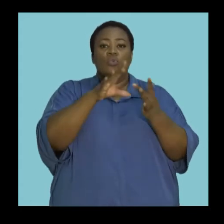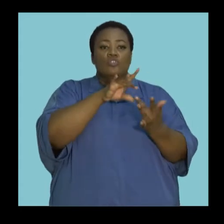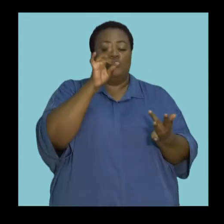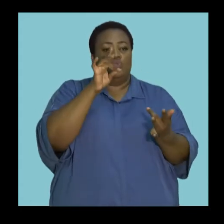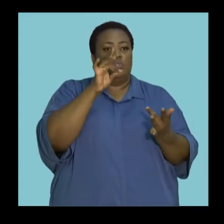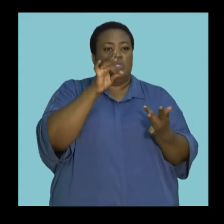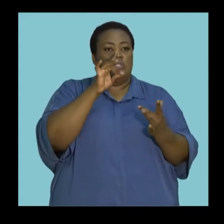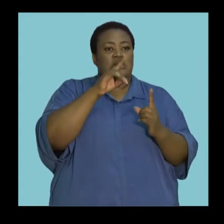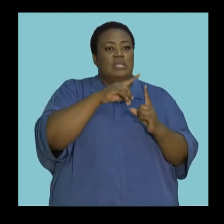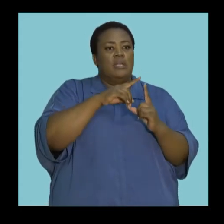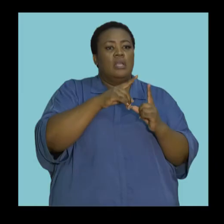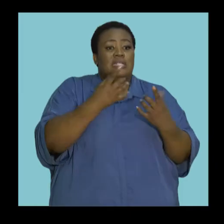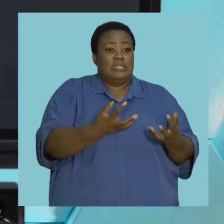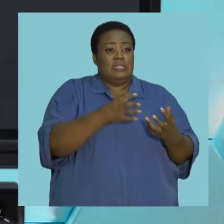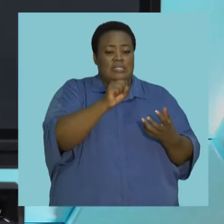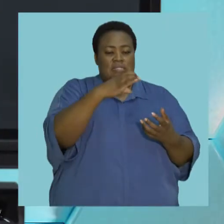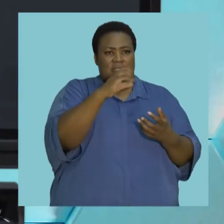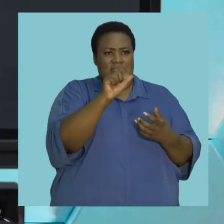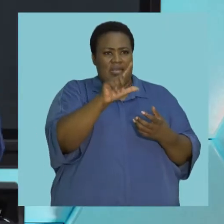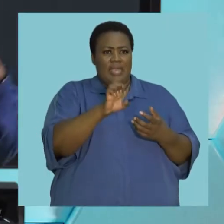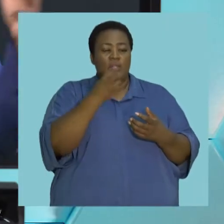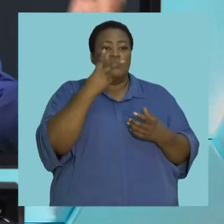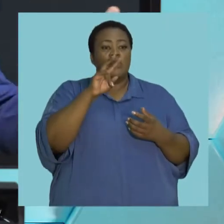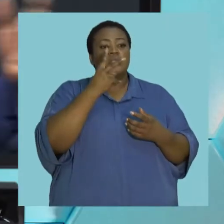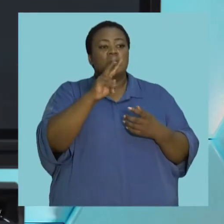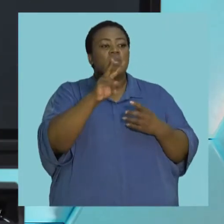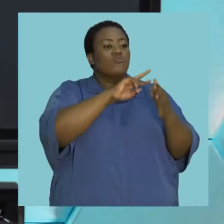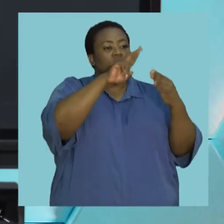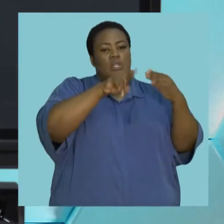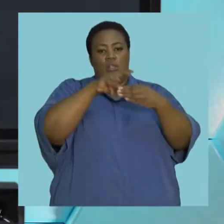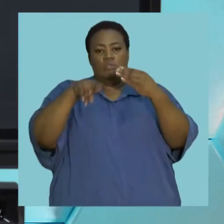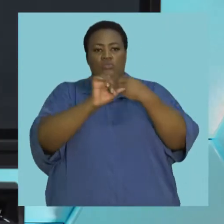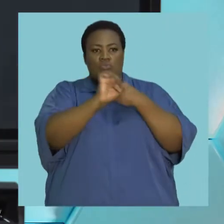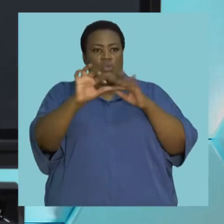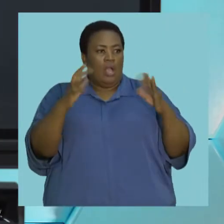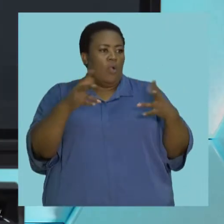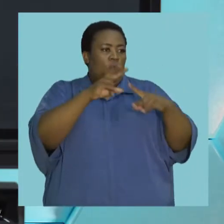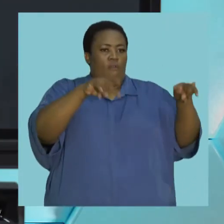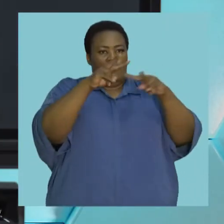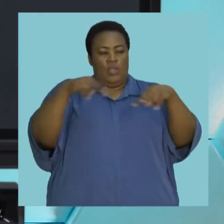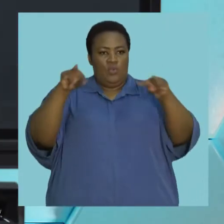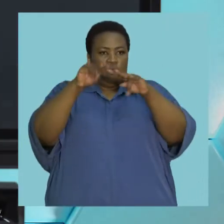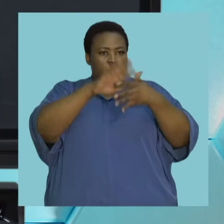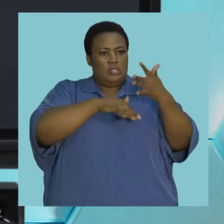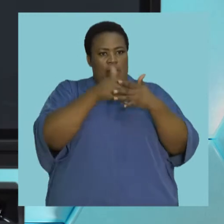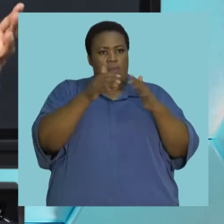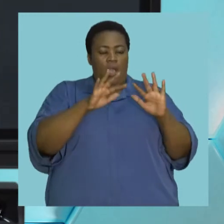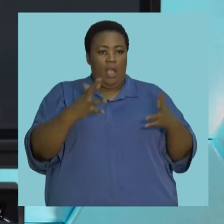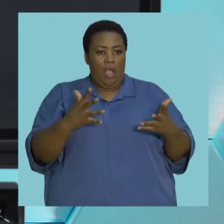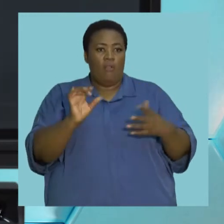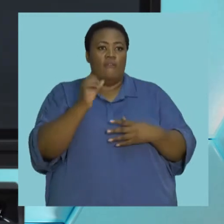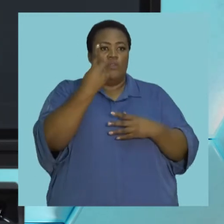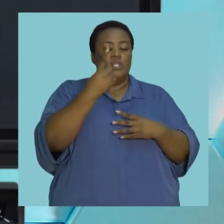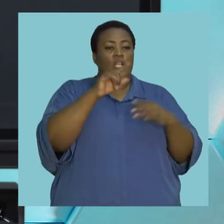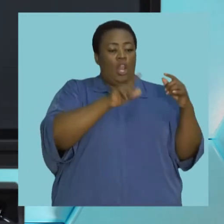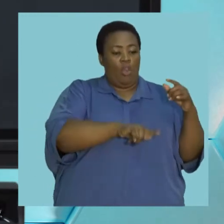important. For you to be able to choose a scale, you must look at the range of your results or range of values in a table. And often you